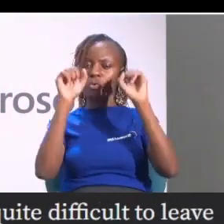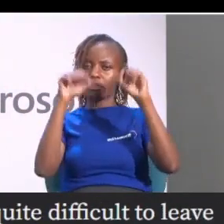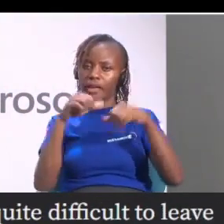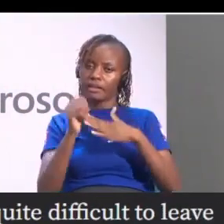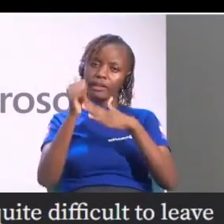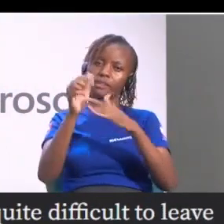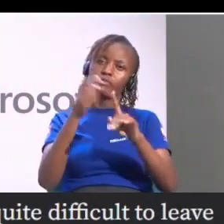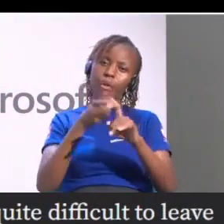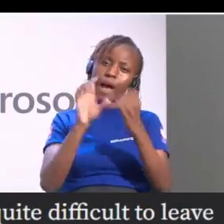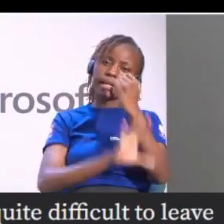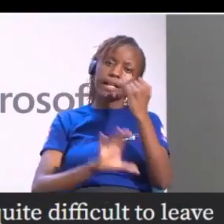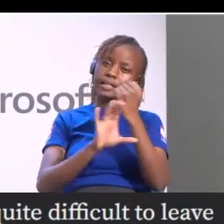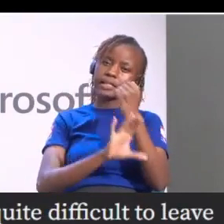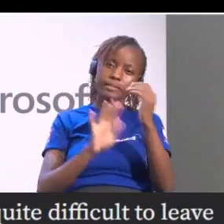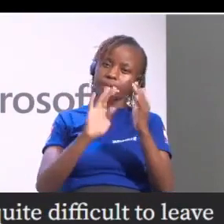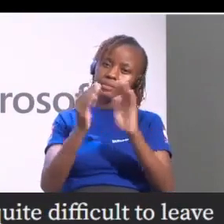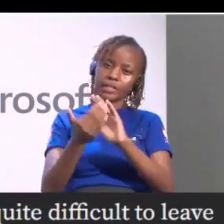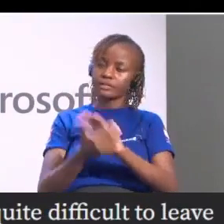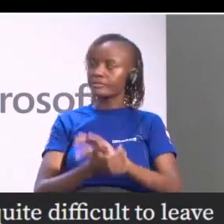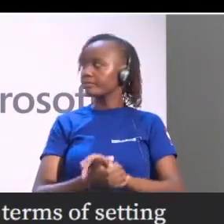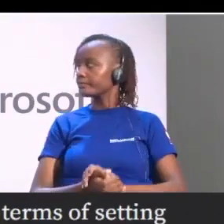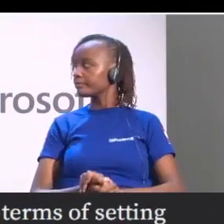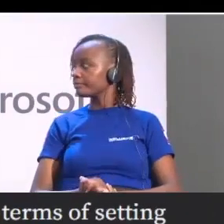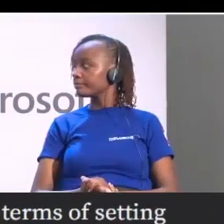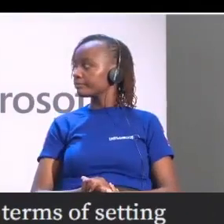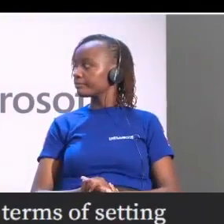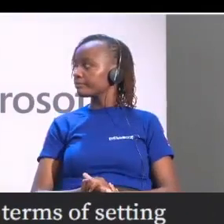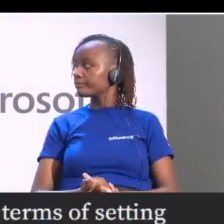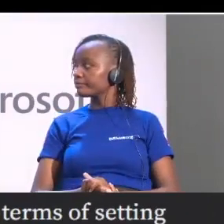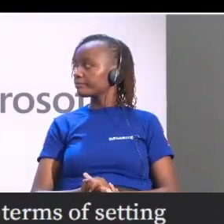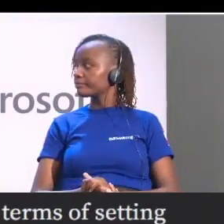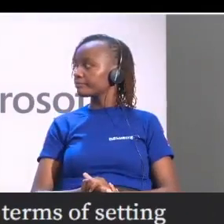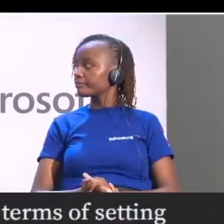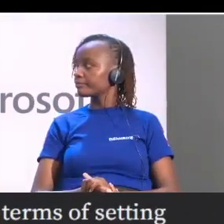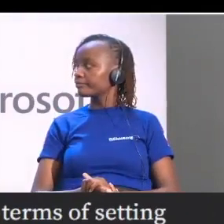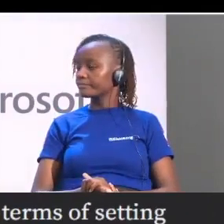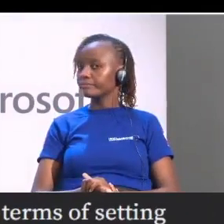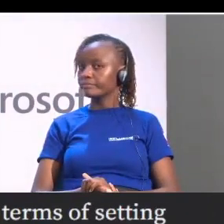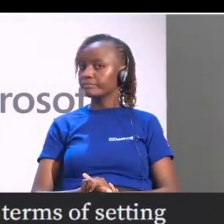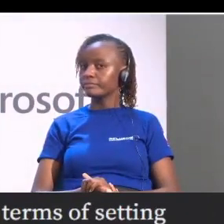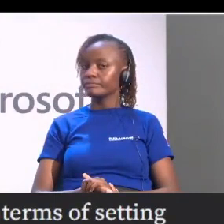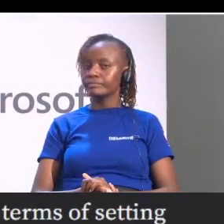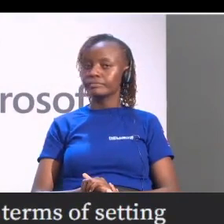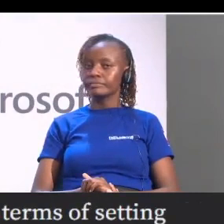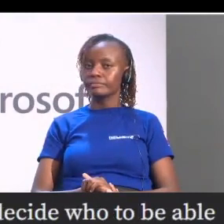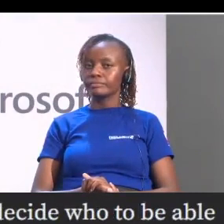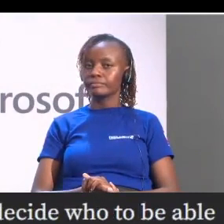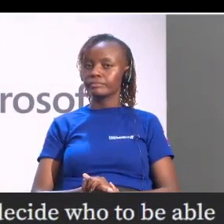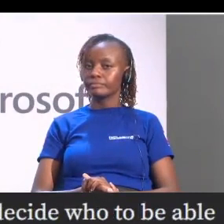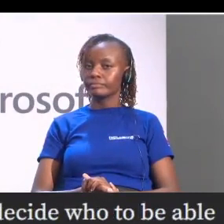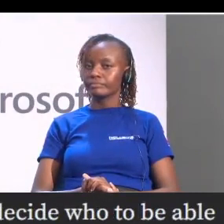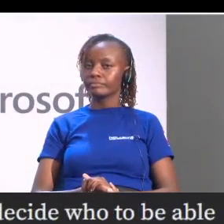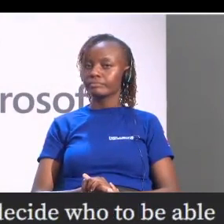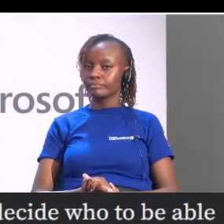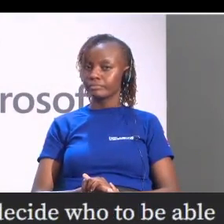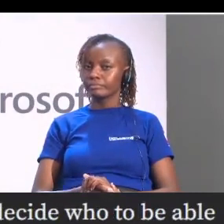perspective. So if you've got a good council, not only of industry and sector, but regions, could also be a big